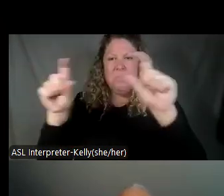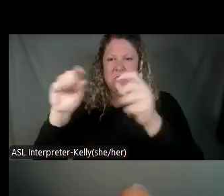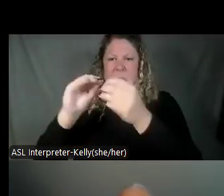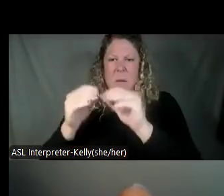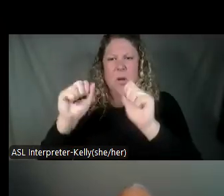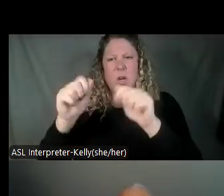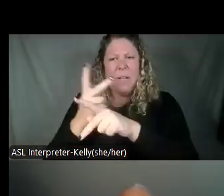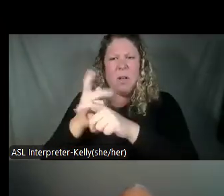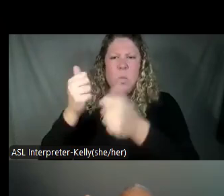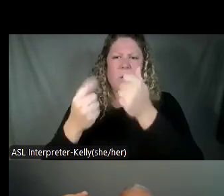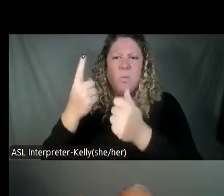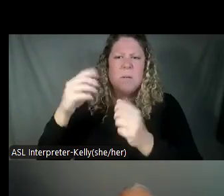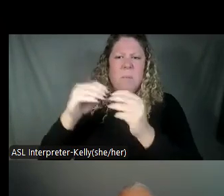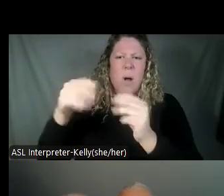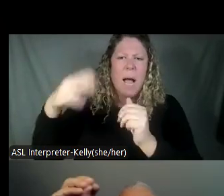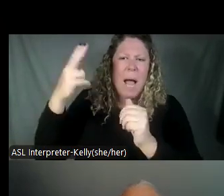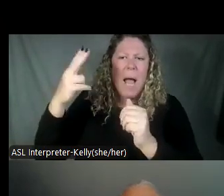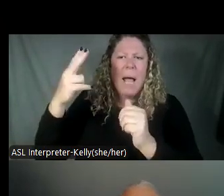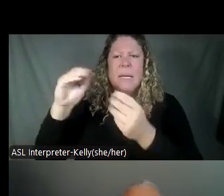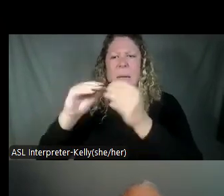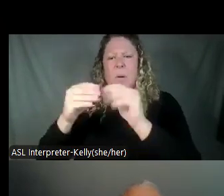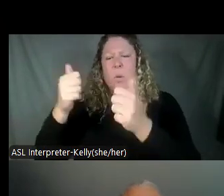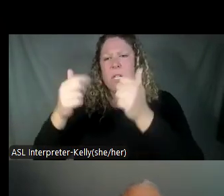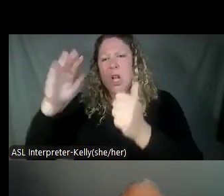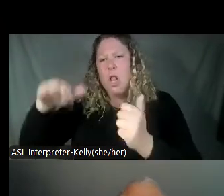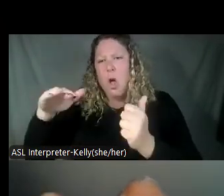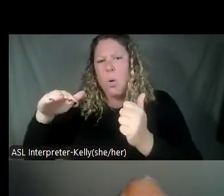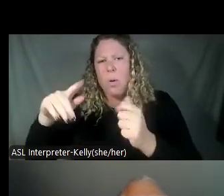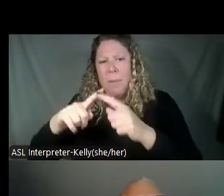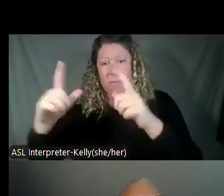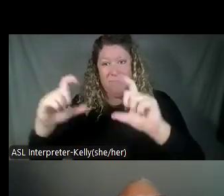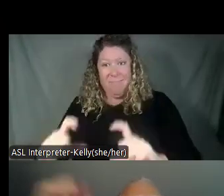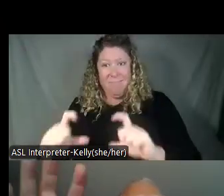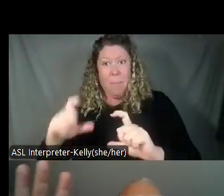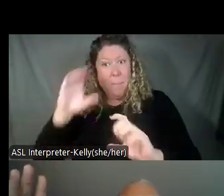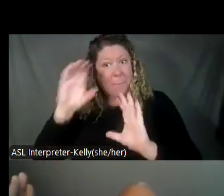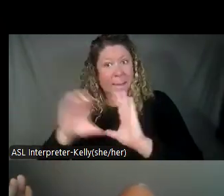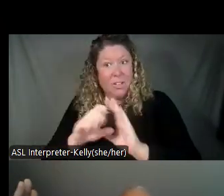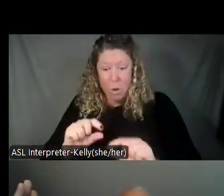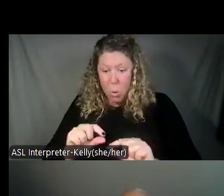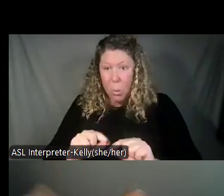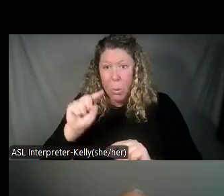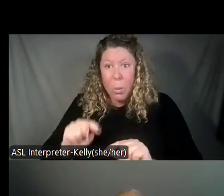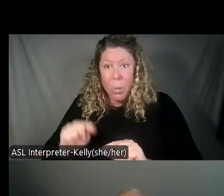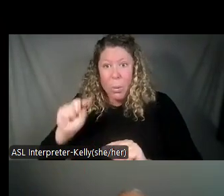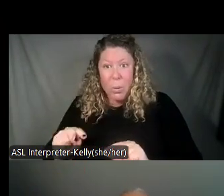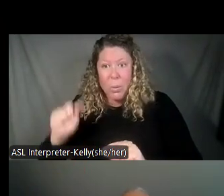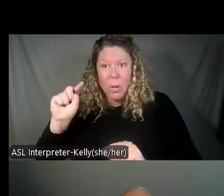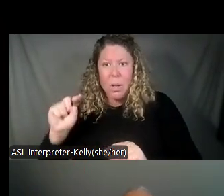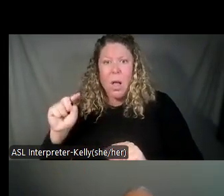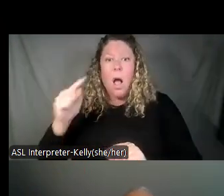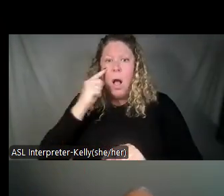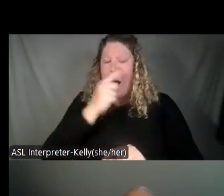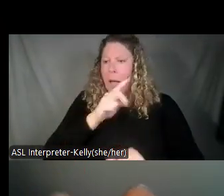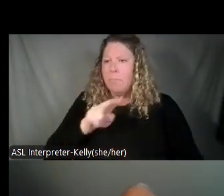and which is lower. But if we shift our gaze down to the graph, we can immediately see our eyes take in and